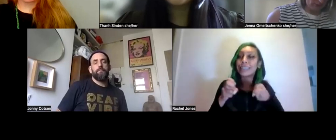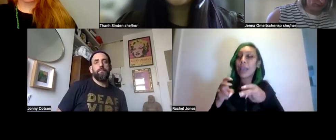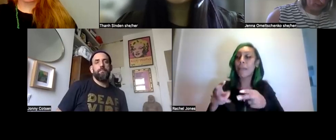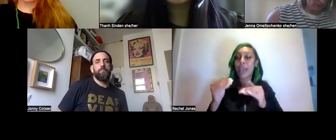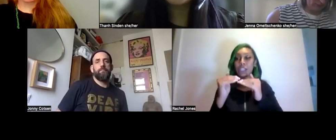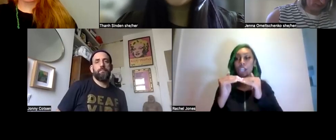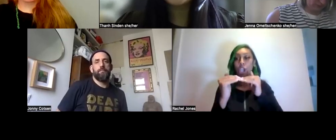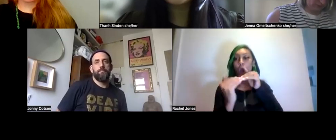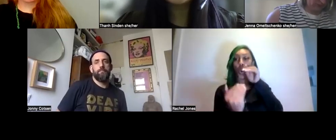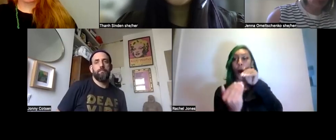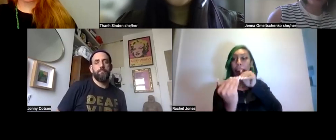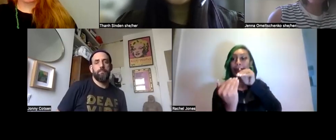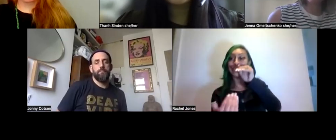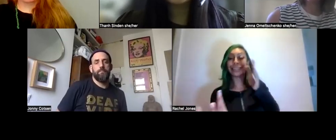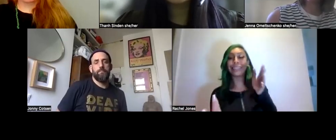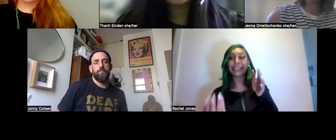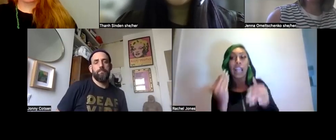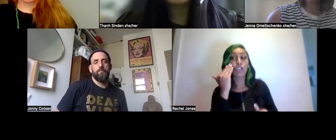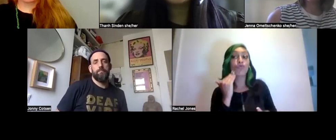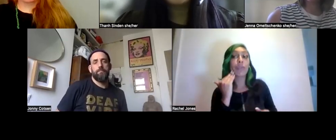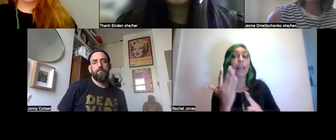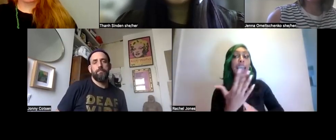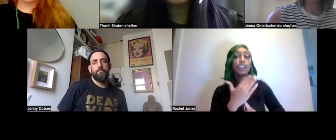inequality and discrimination. So